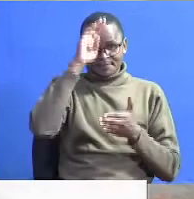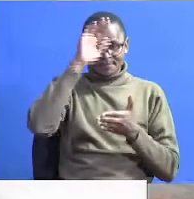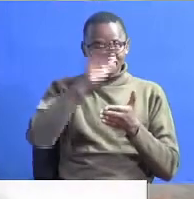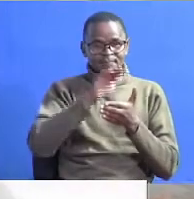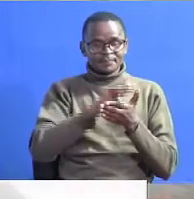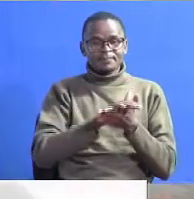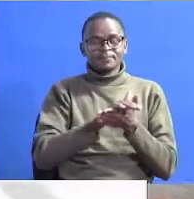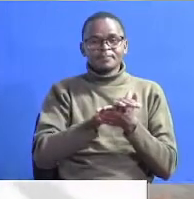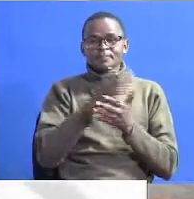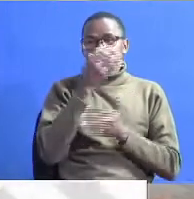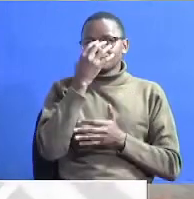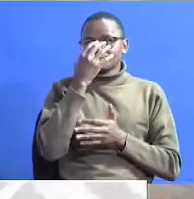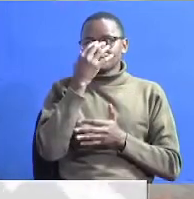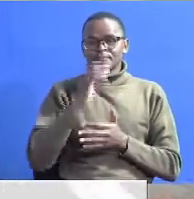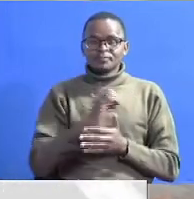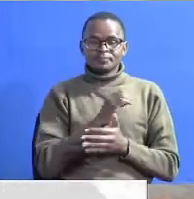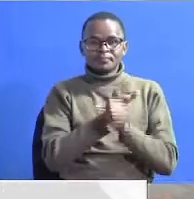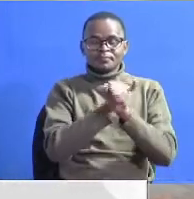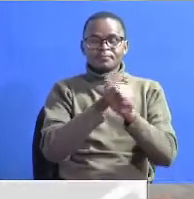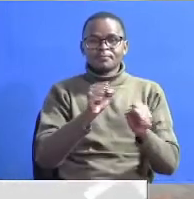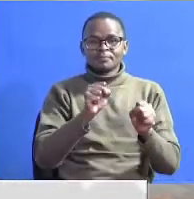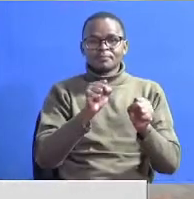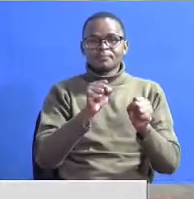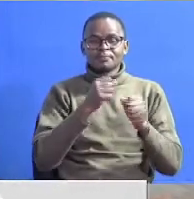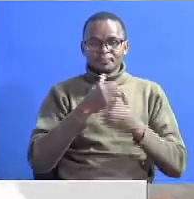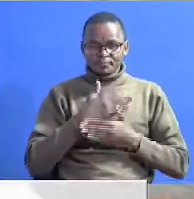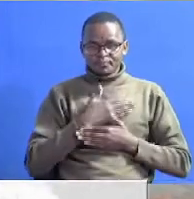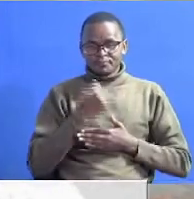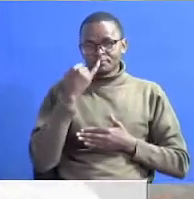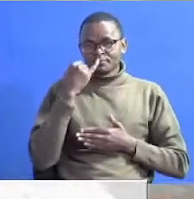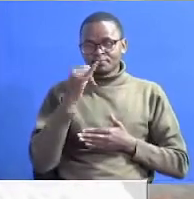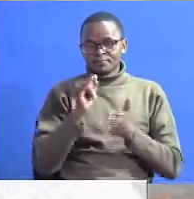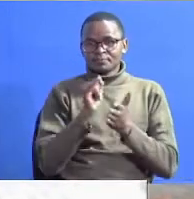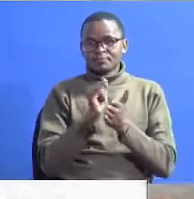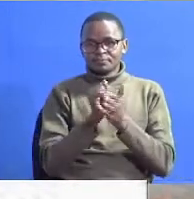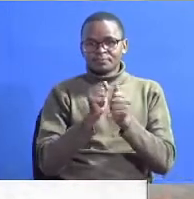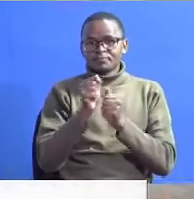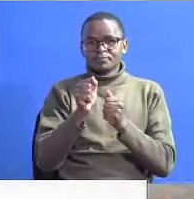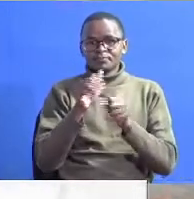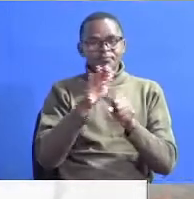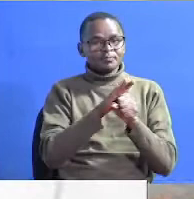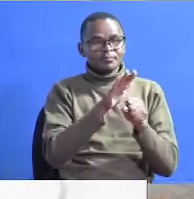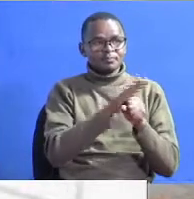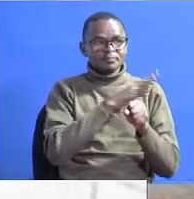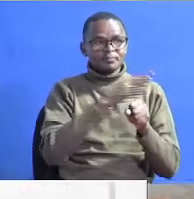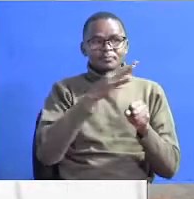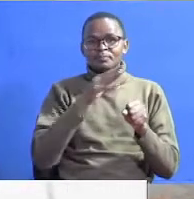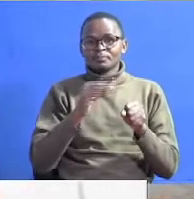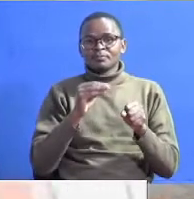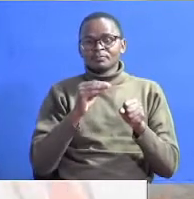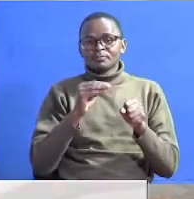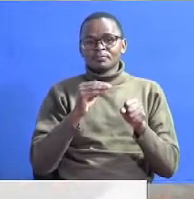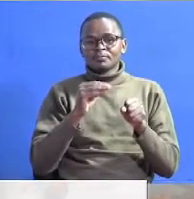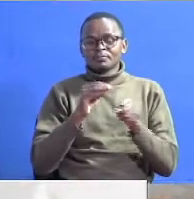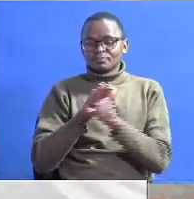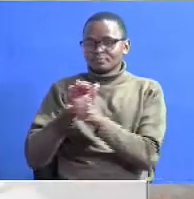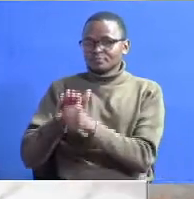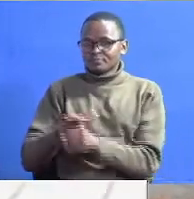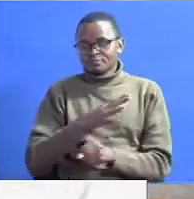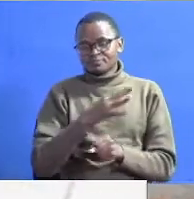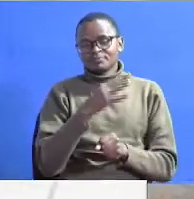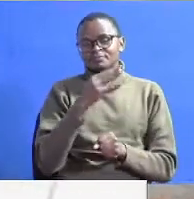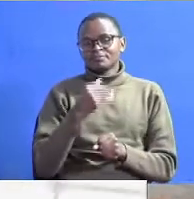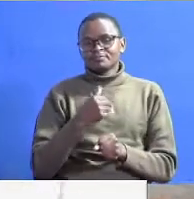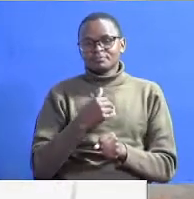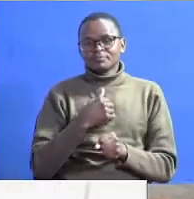in William Ruto, our president, His Excellency, is that he has passed through a lot and he was so despised. And